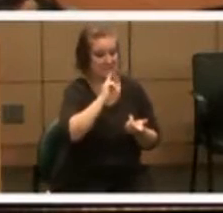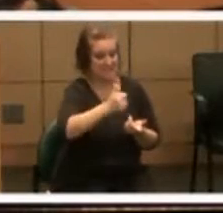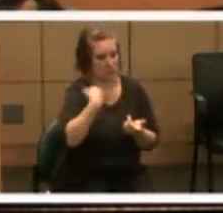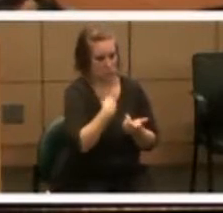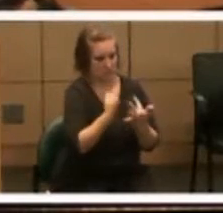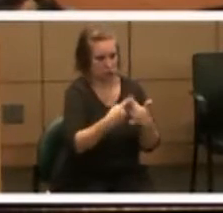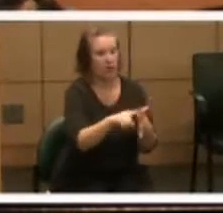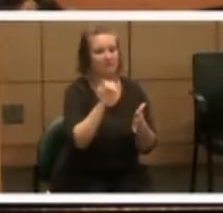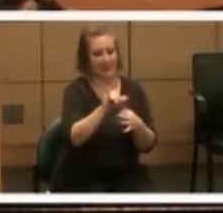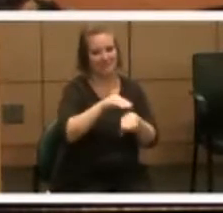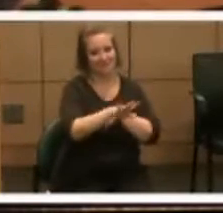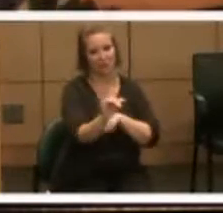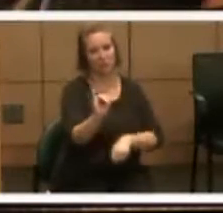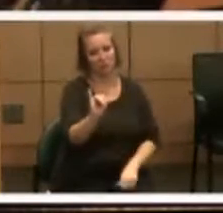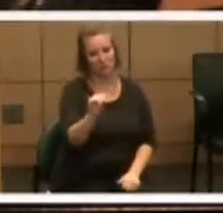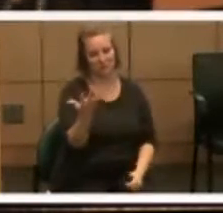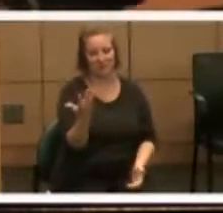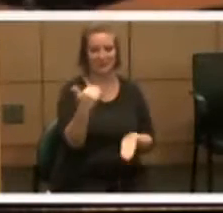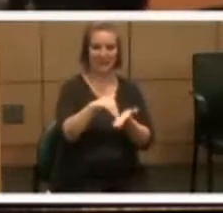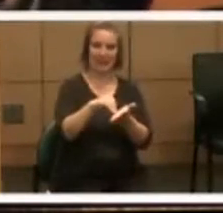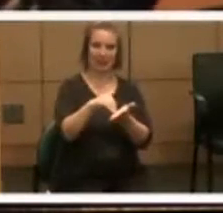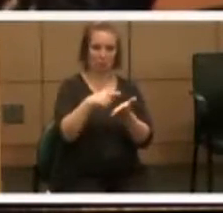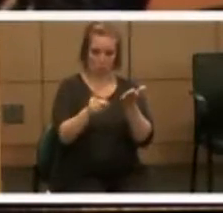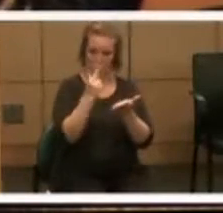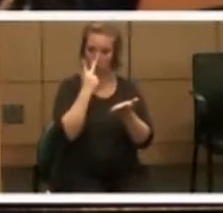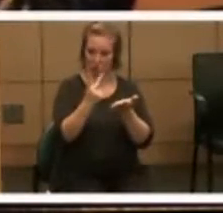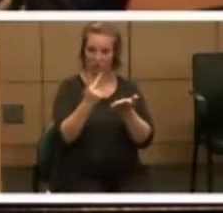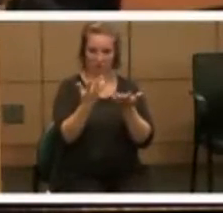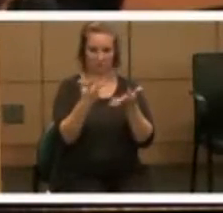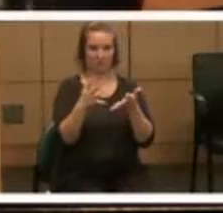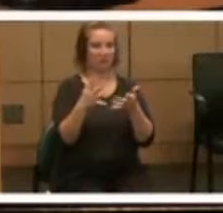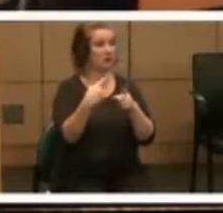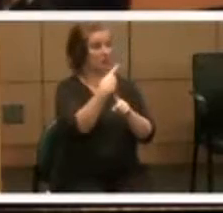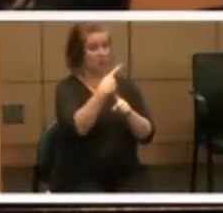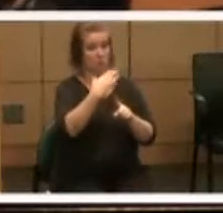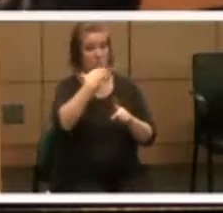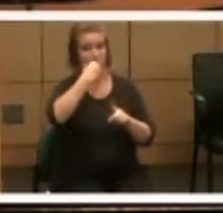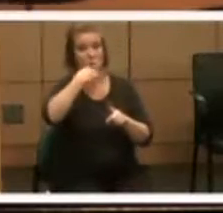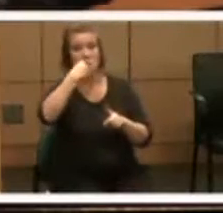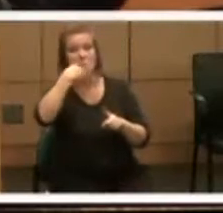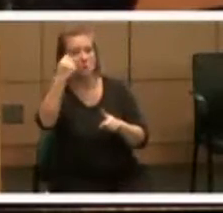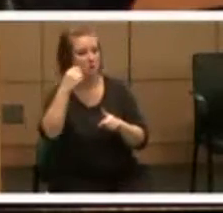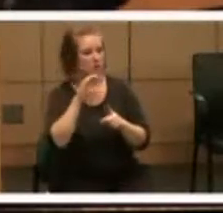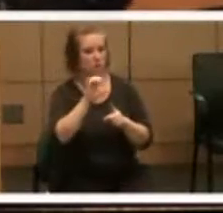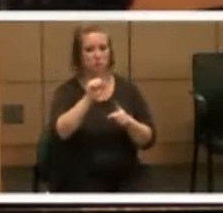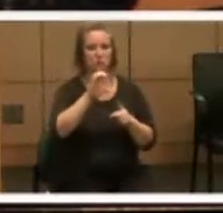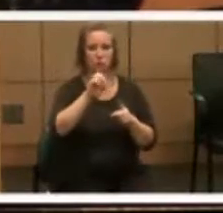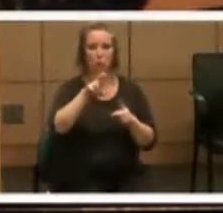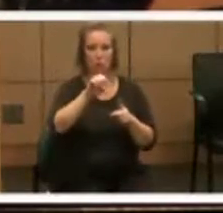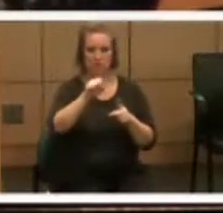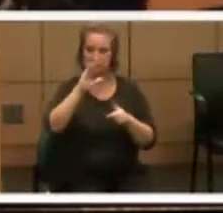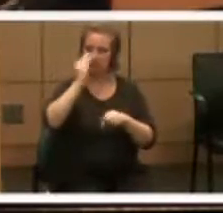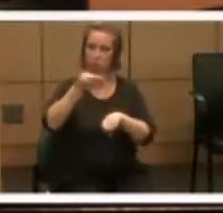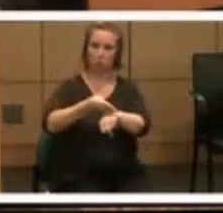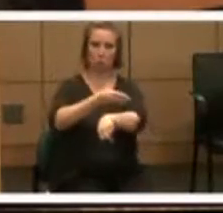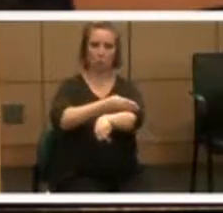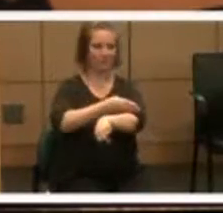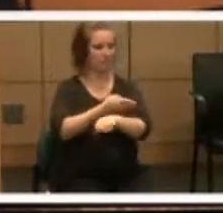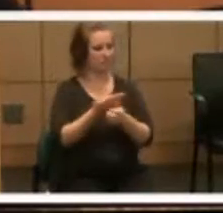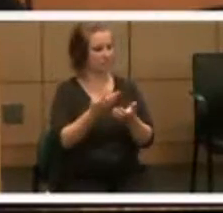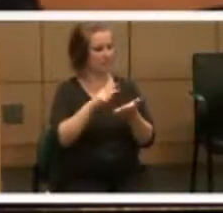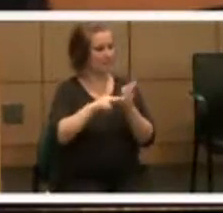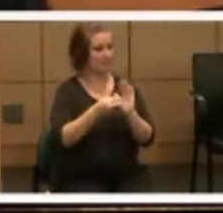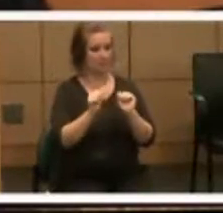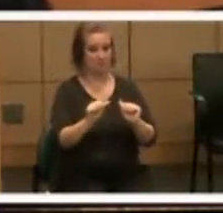that plays a part as well, because again, what you saw is that as they got older, their scores naturally seemed to improve. And so it's possible that